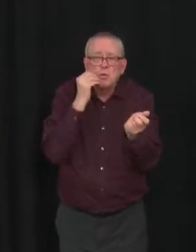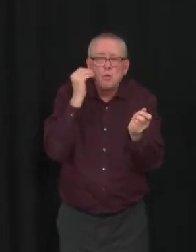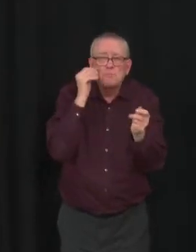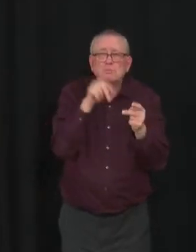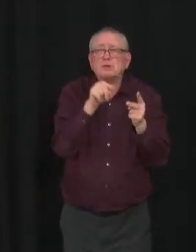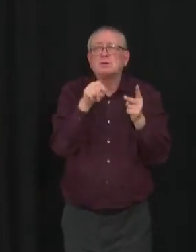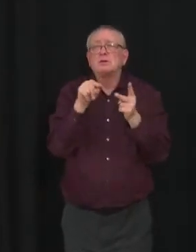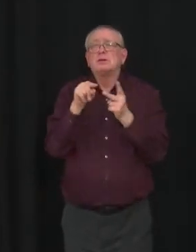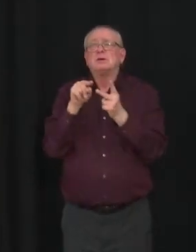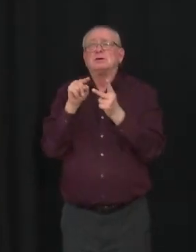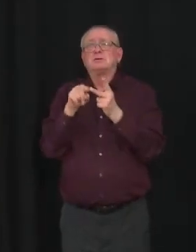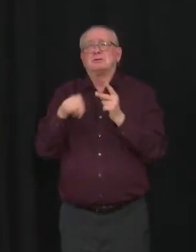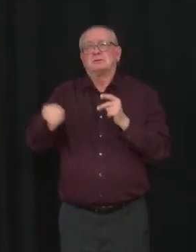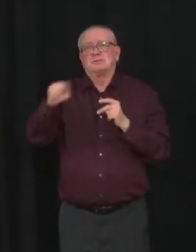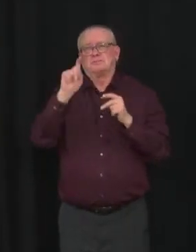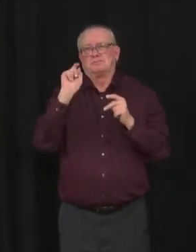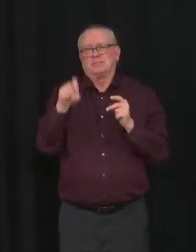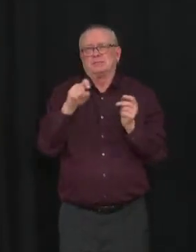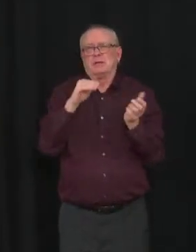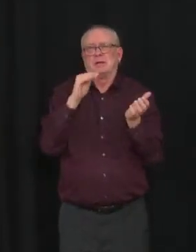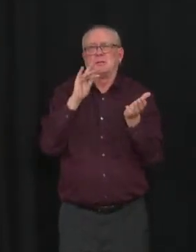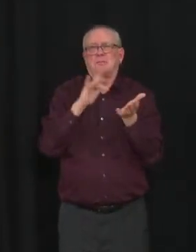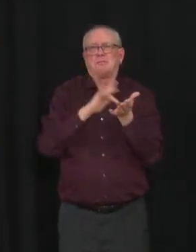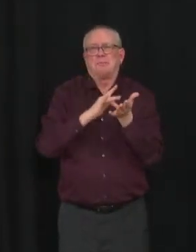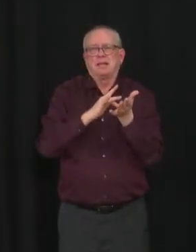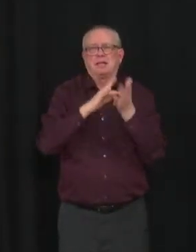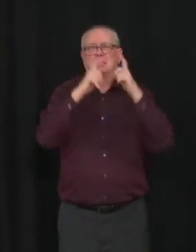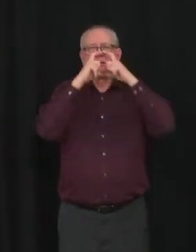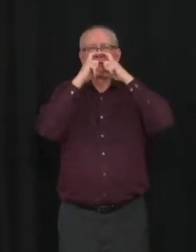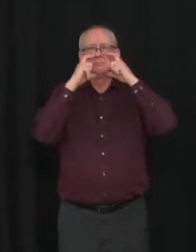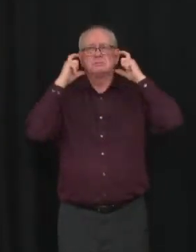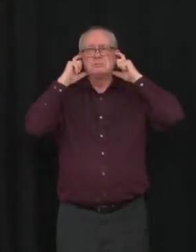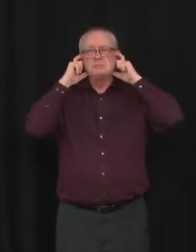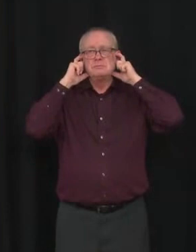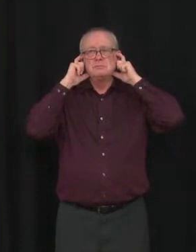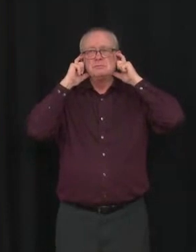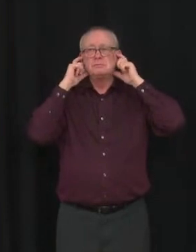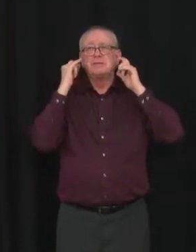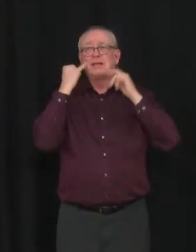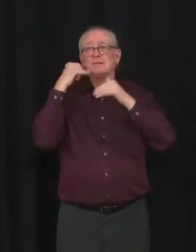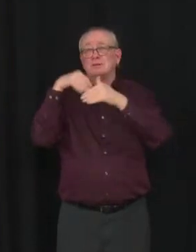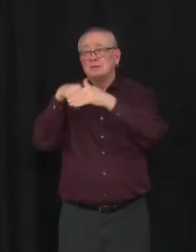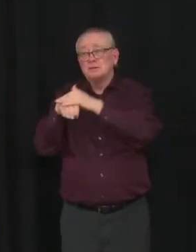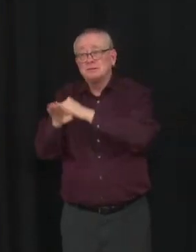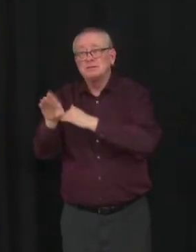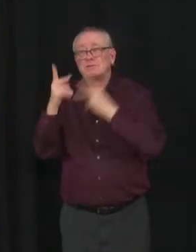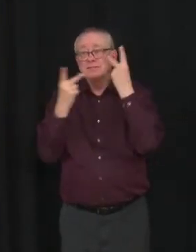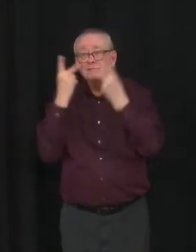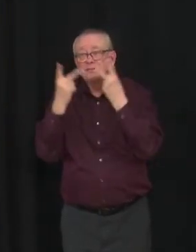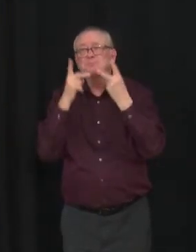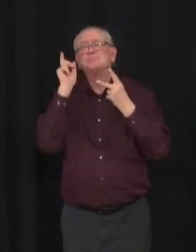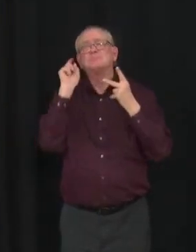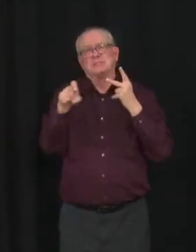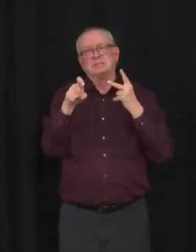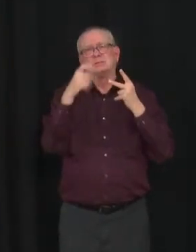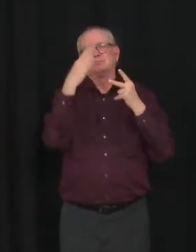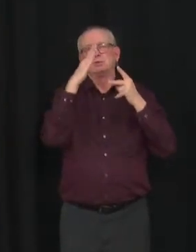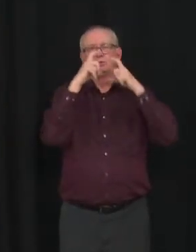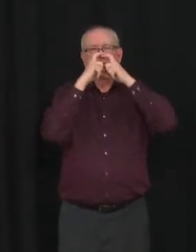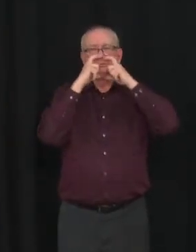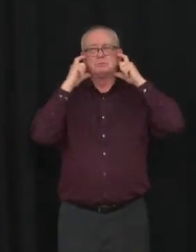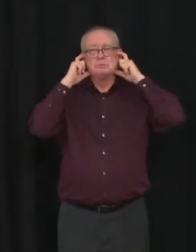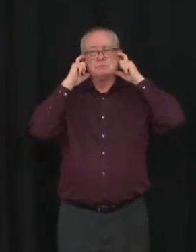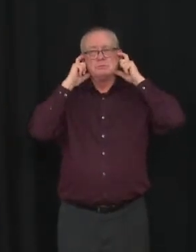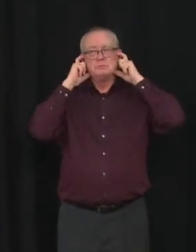mask at a minimum to be able to enter into those settings. And so again, there are some specific settings where we do have